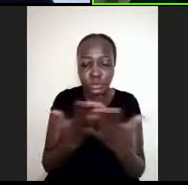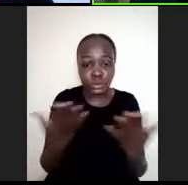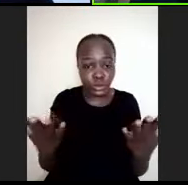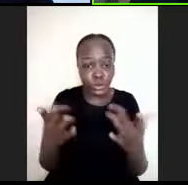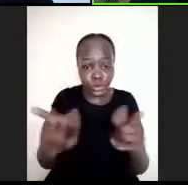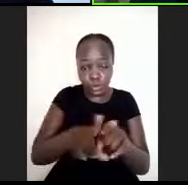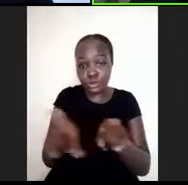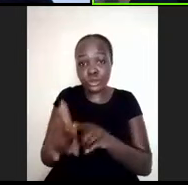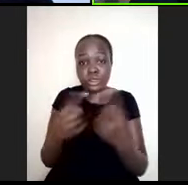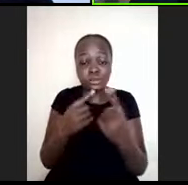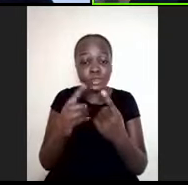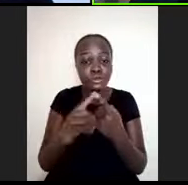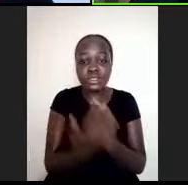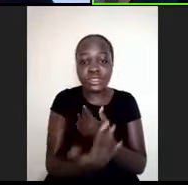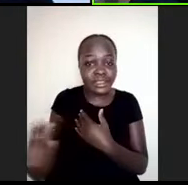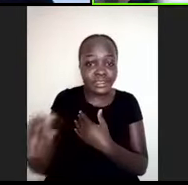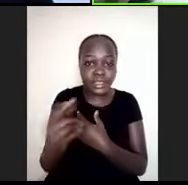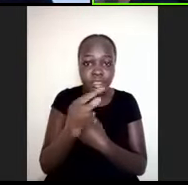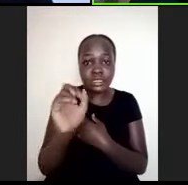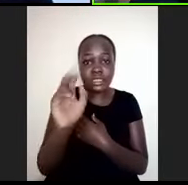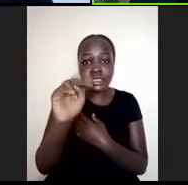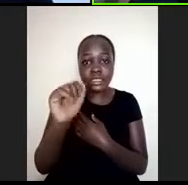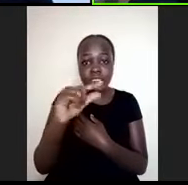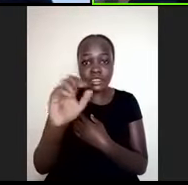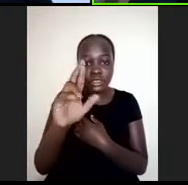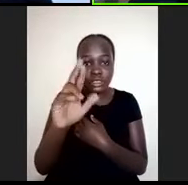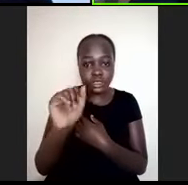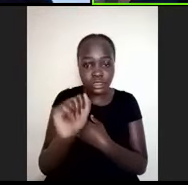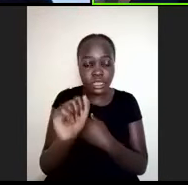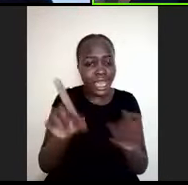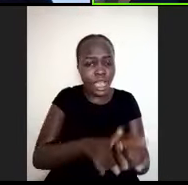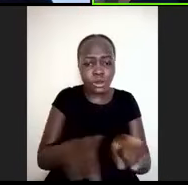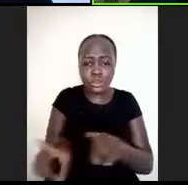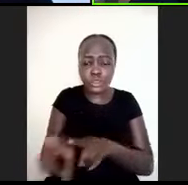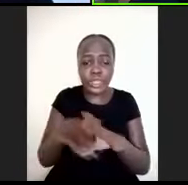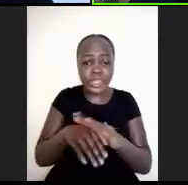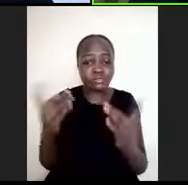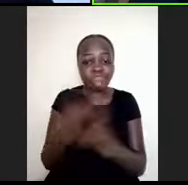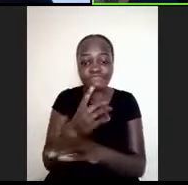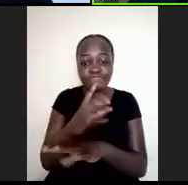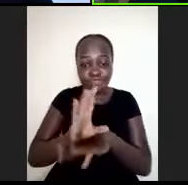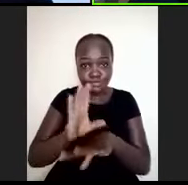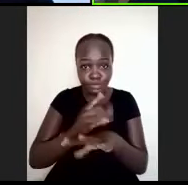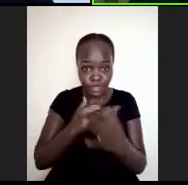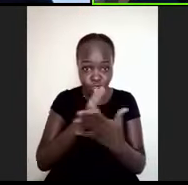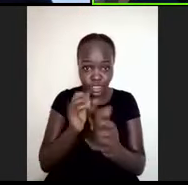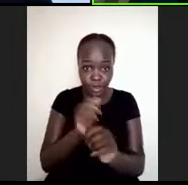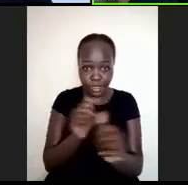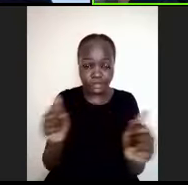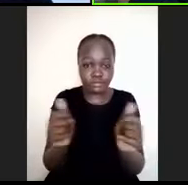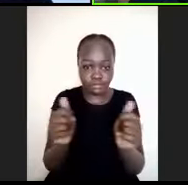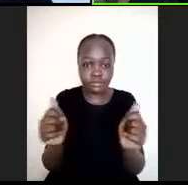children, to teenagers. Even in different churches, I've been sharing.